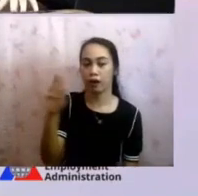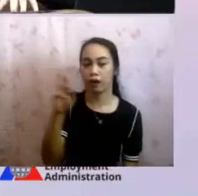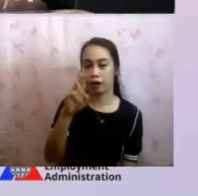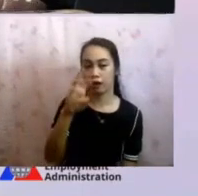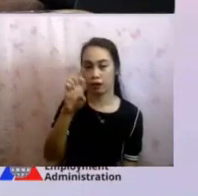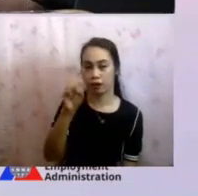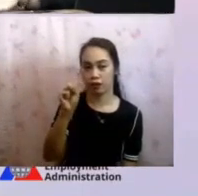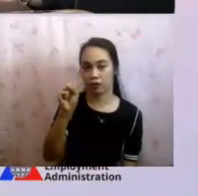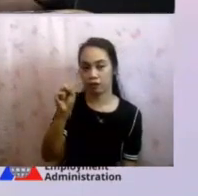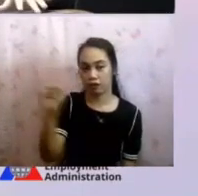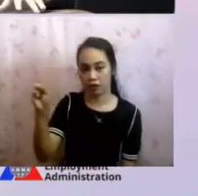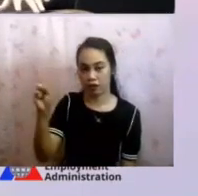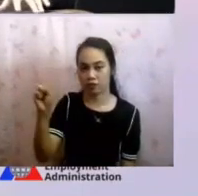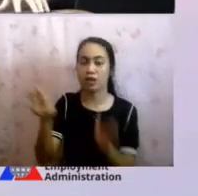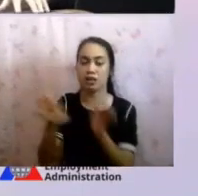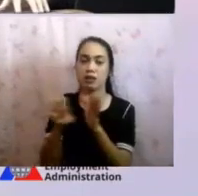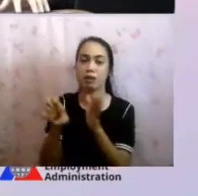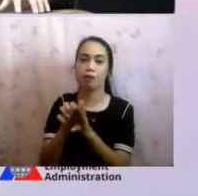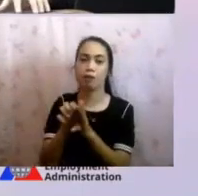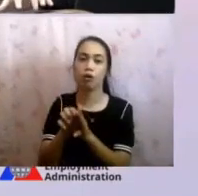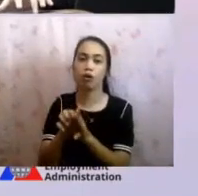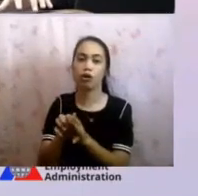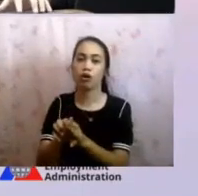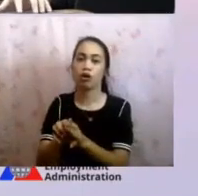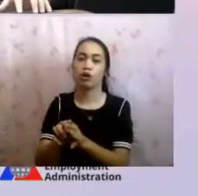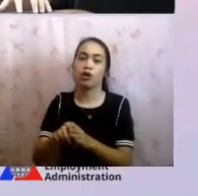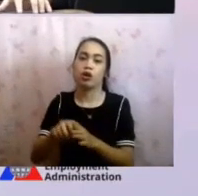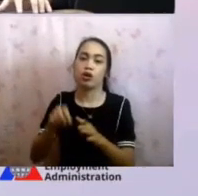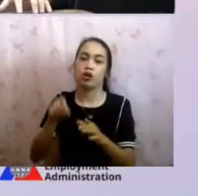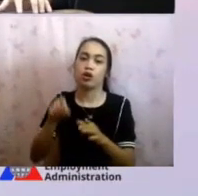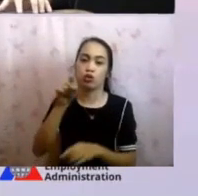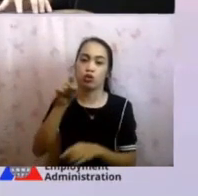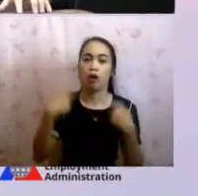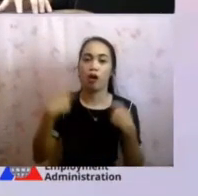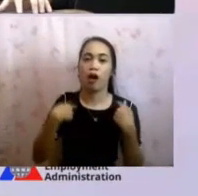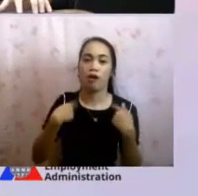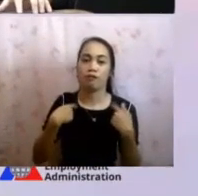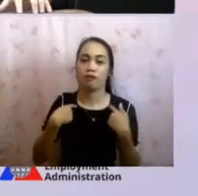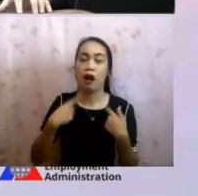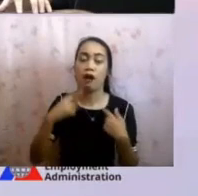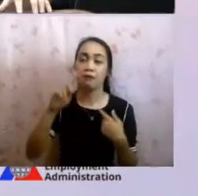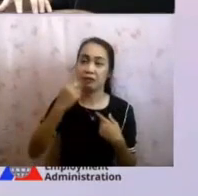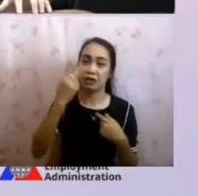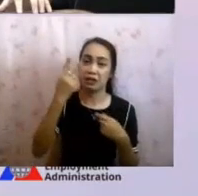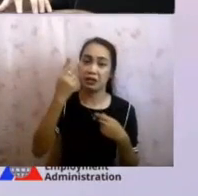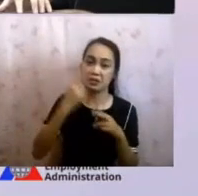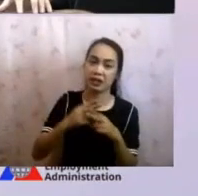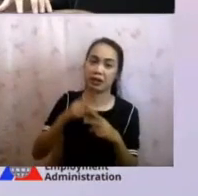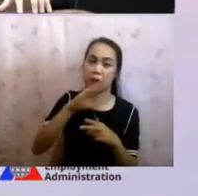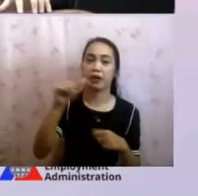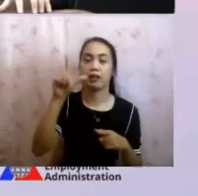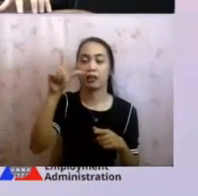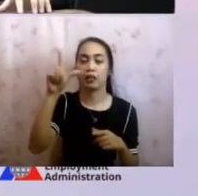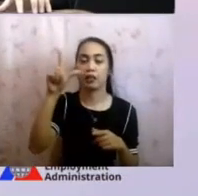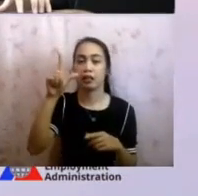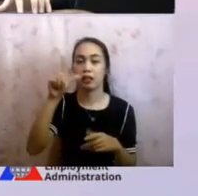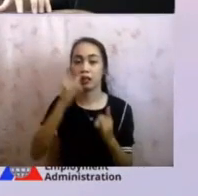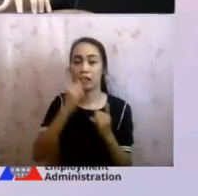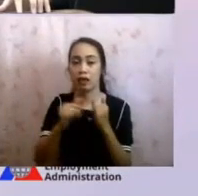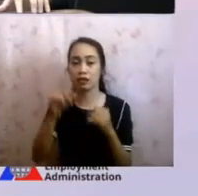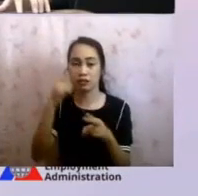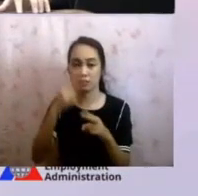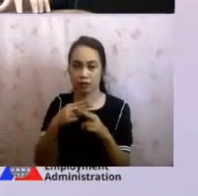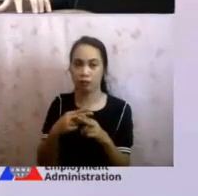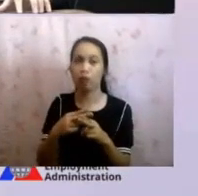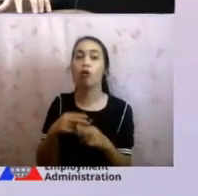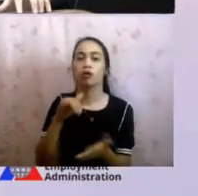name and last name? Imuha ba kahang initials sa imuhang name? Mga something like that. Okay, so another is